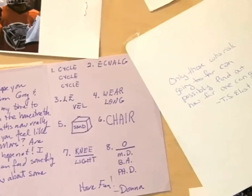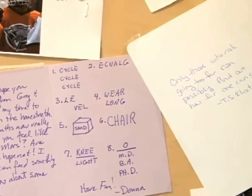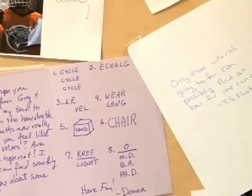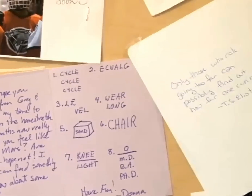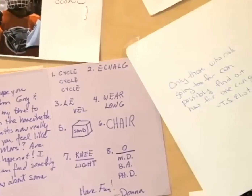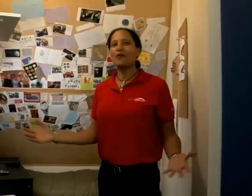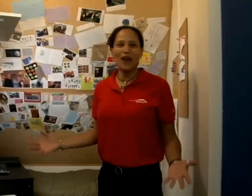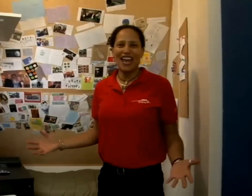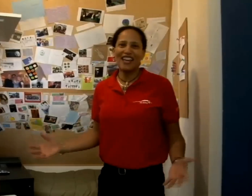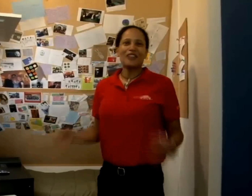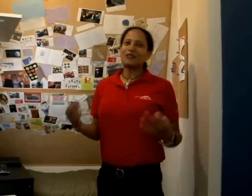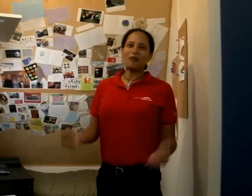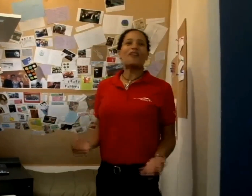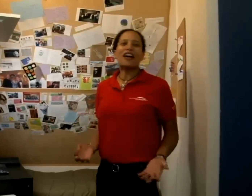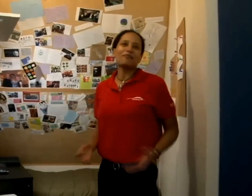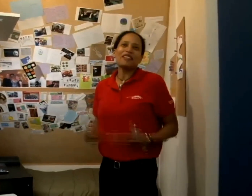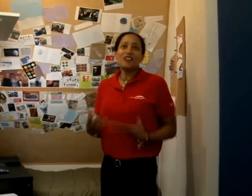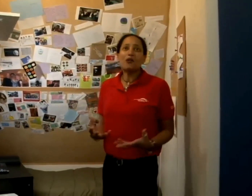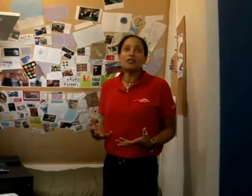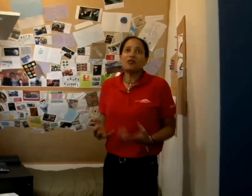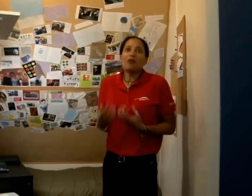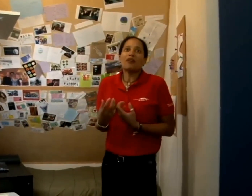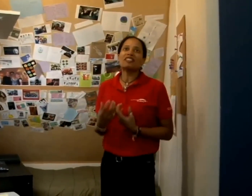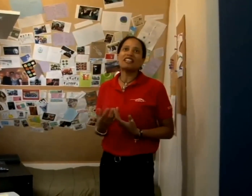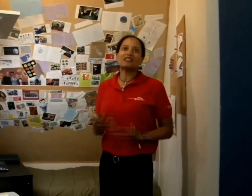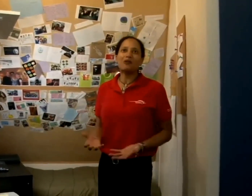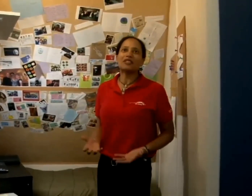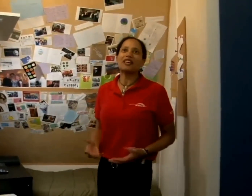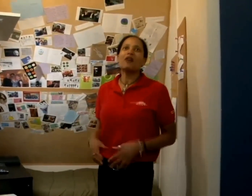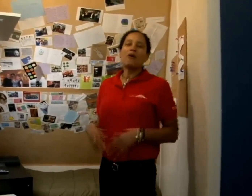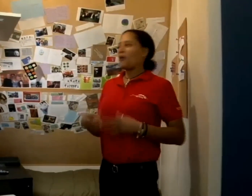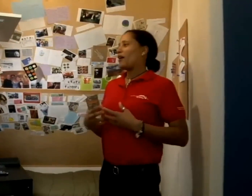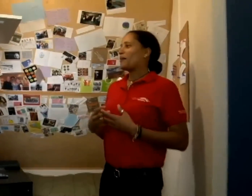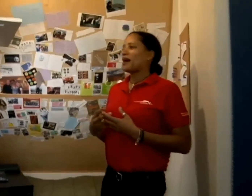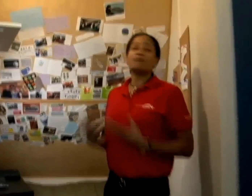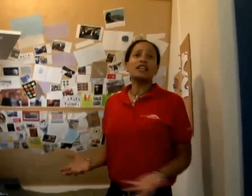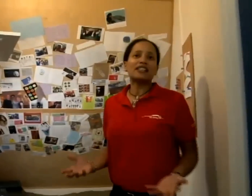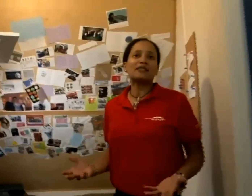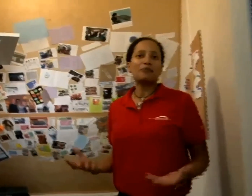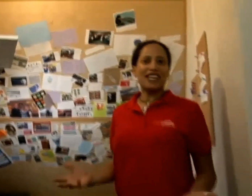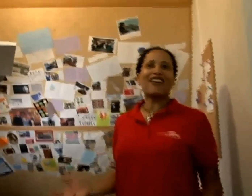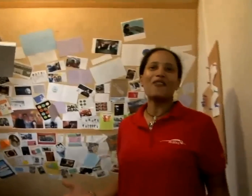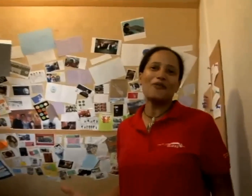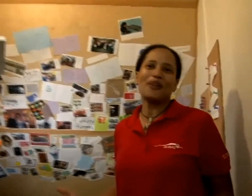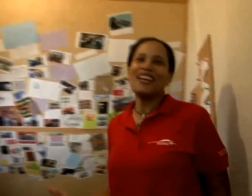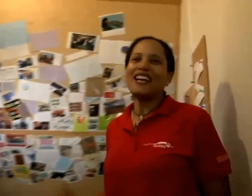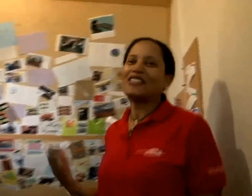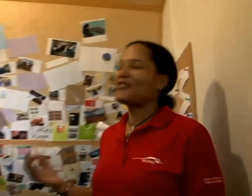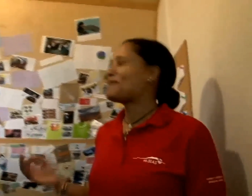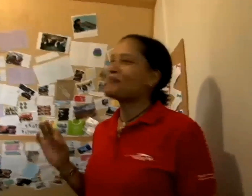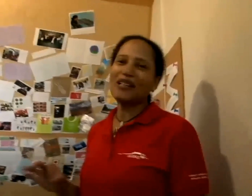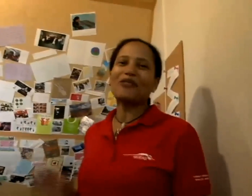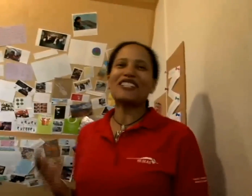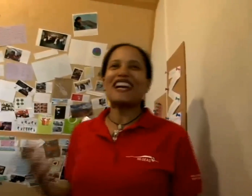went out of their way to provide me notes so I wouldn't get lonely and miss being at home.